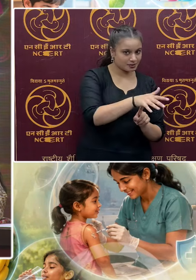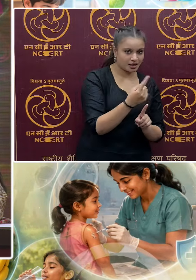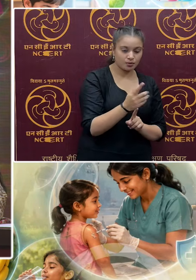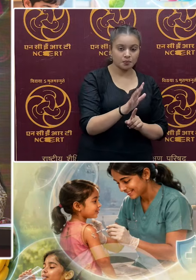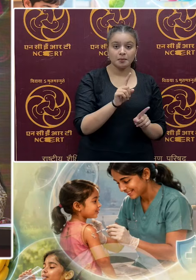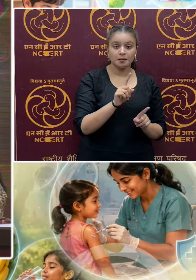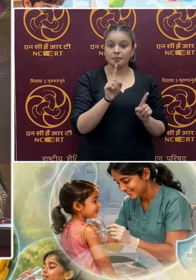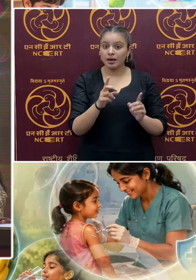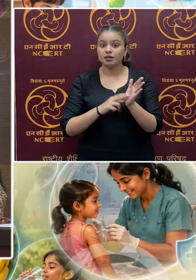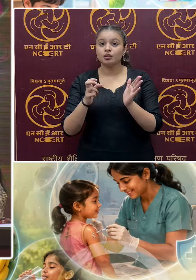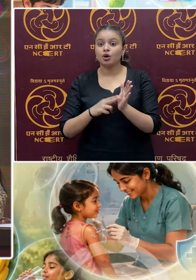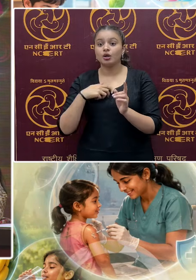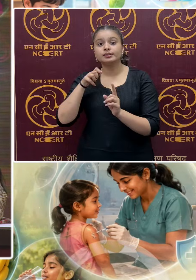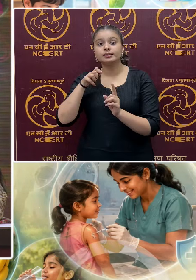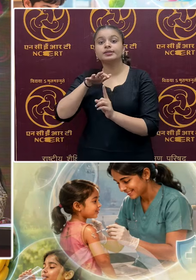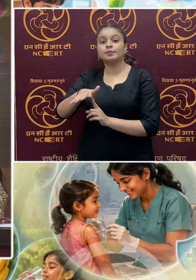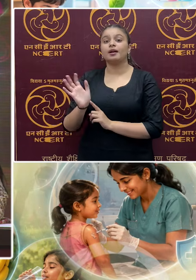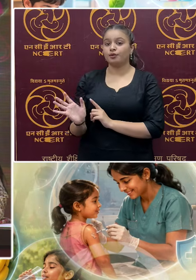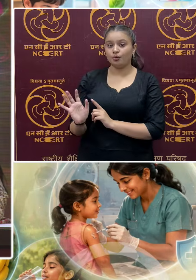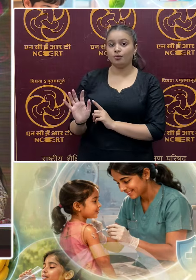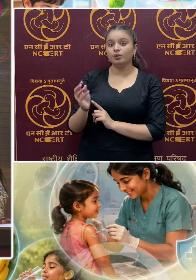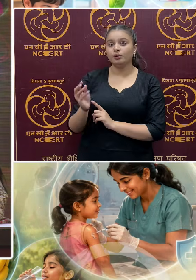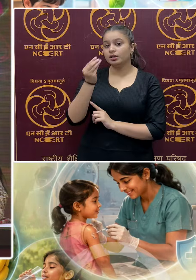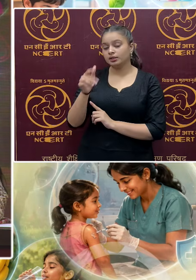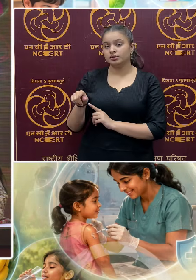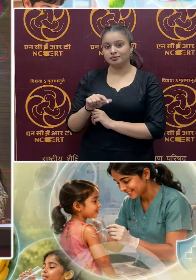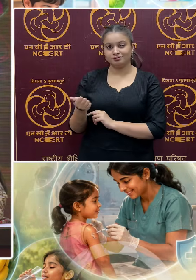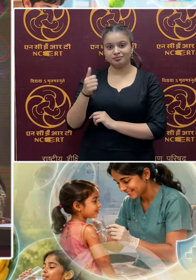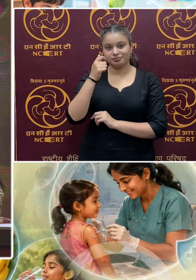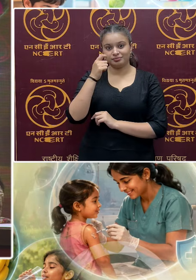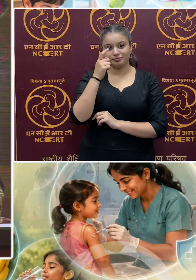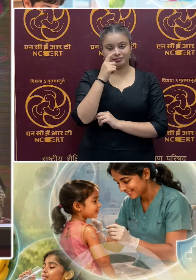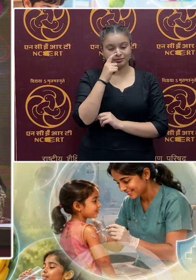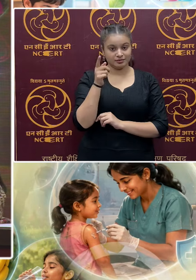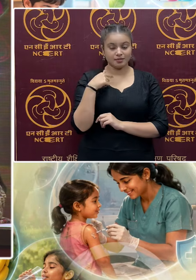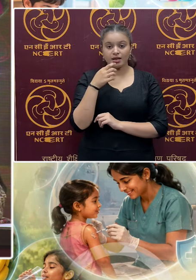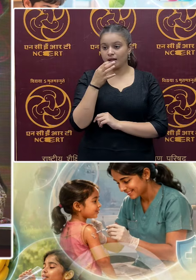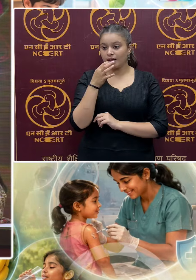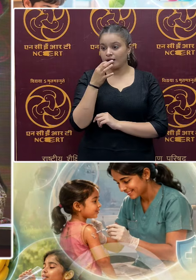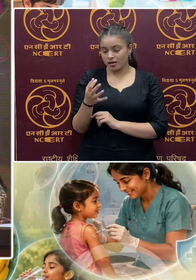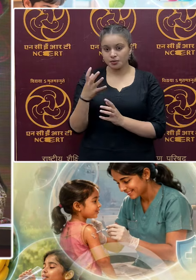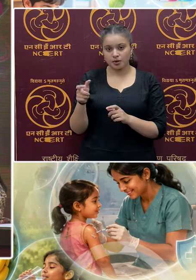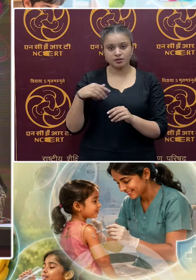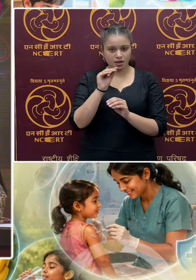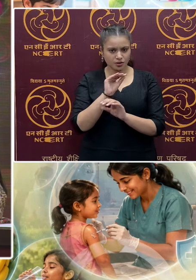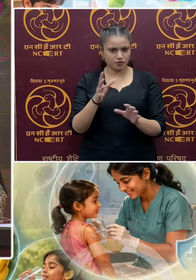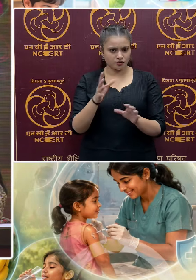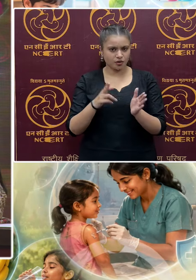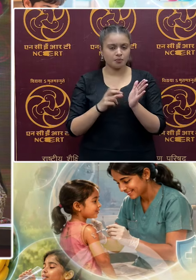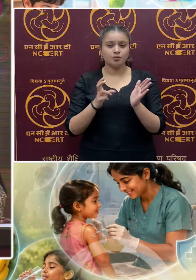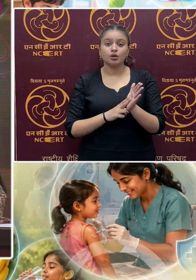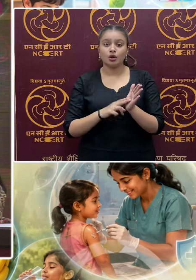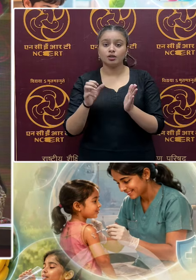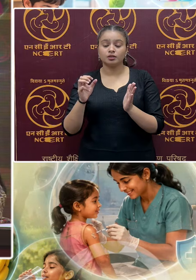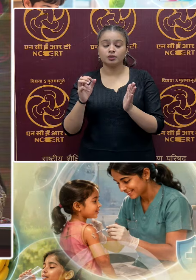but non-communicable diseases as well. So let me ask Bani ma'am here. Ma'am, would you like to throw some light on what exactly